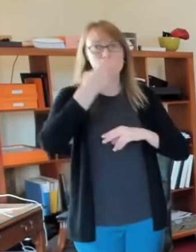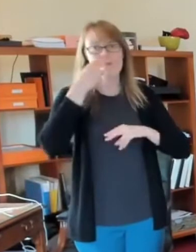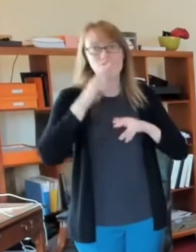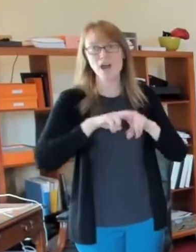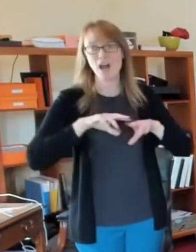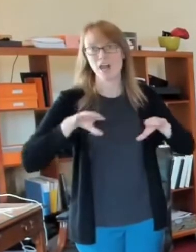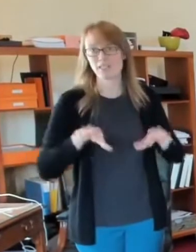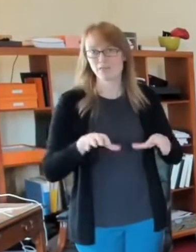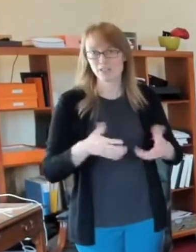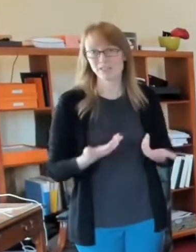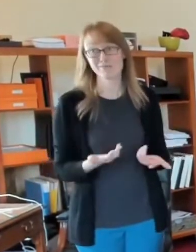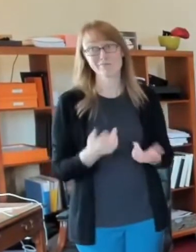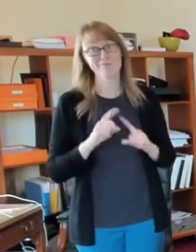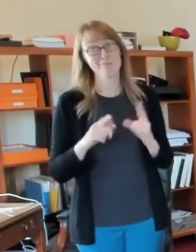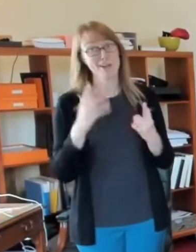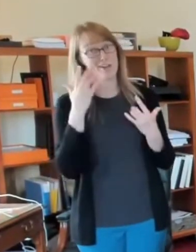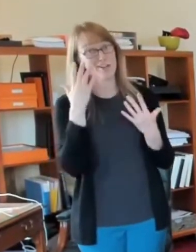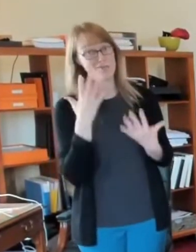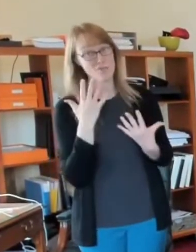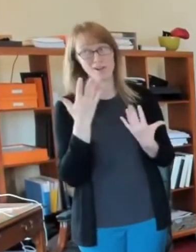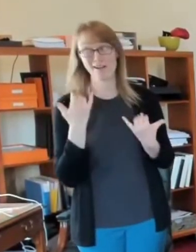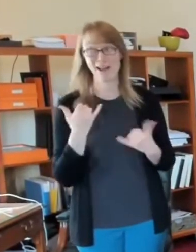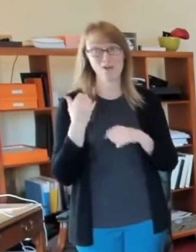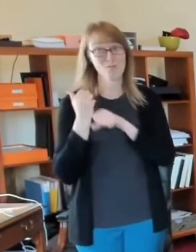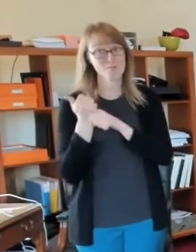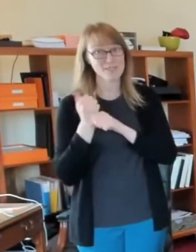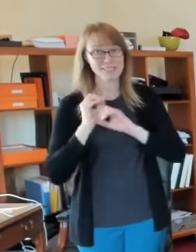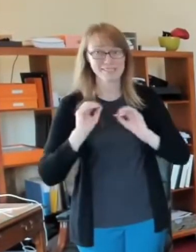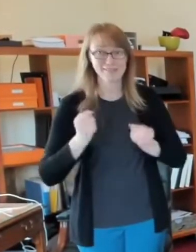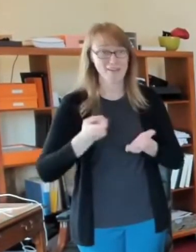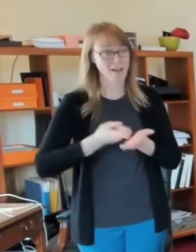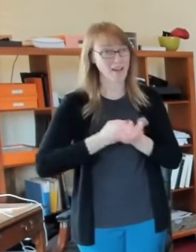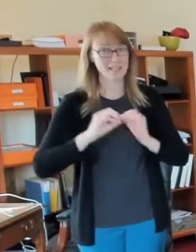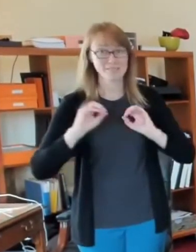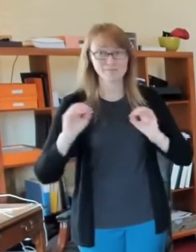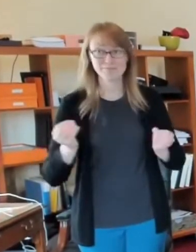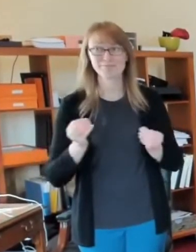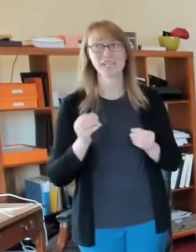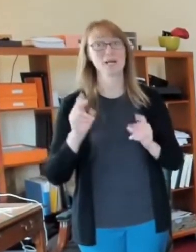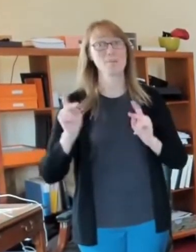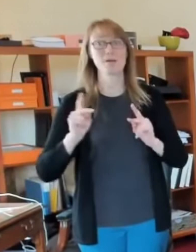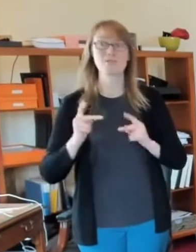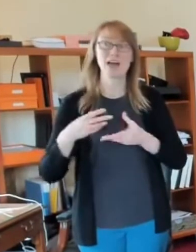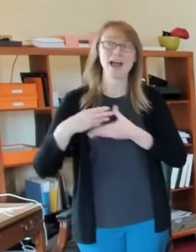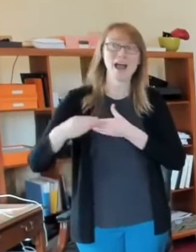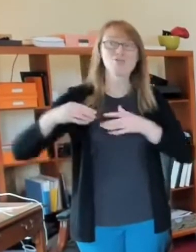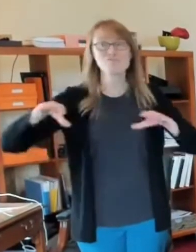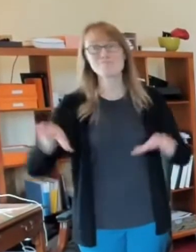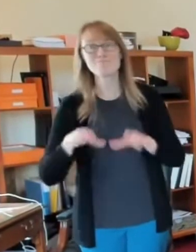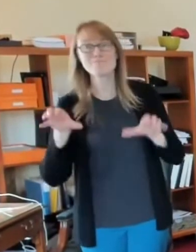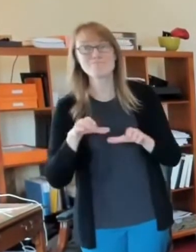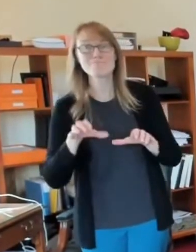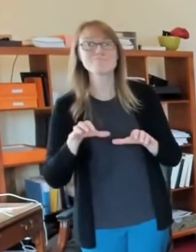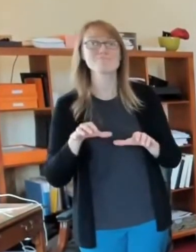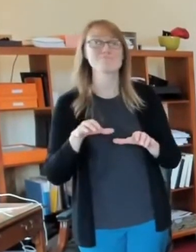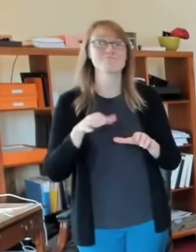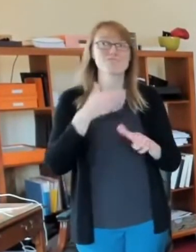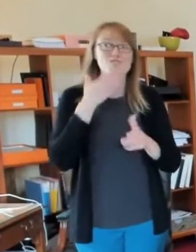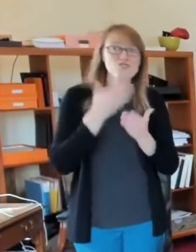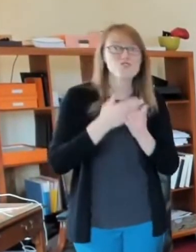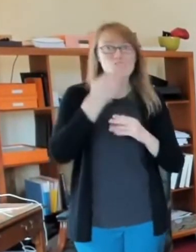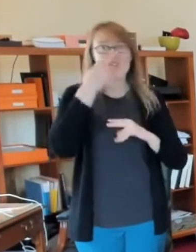baseball or hockey, and we don't have as many folks on the street doing good activities, it leaves these streets, which are pretty big and